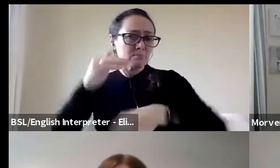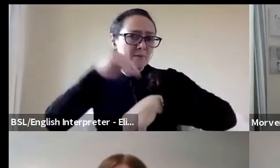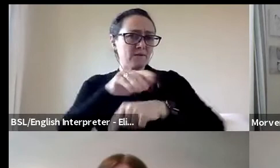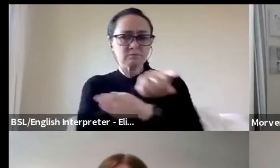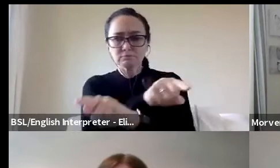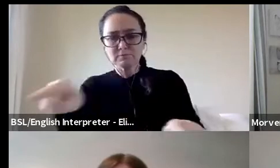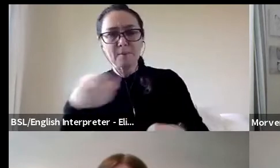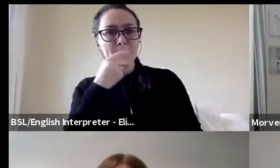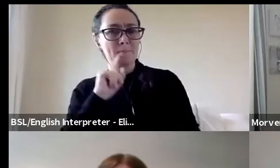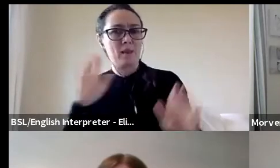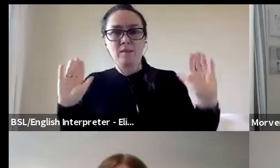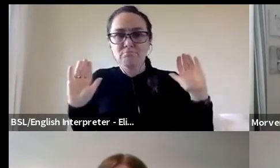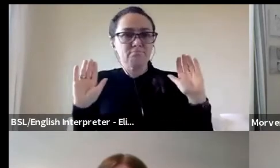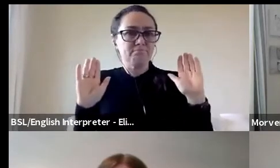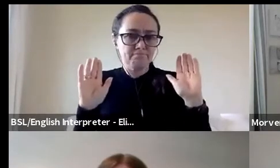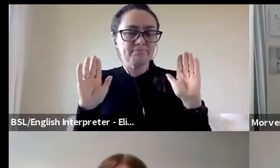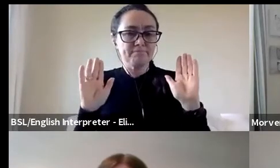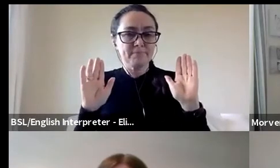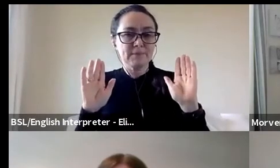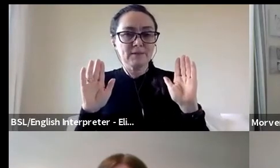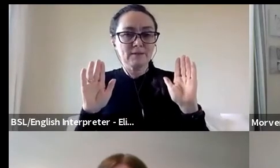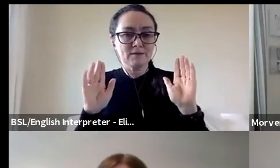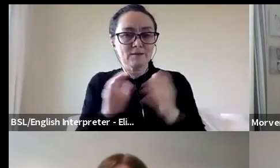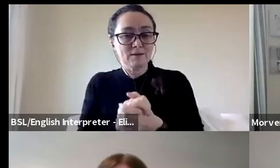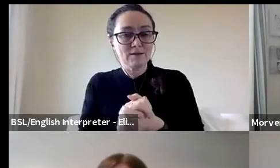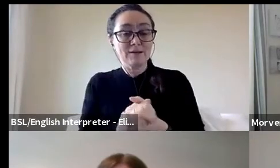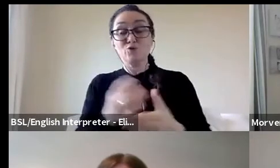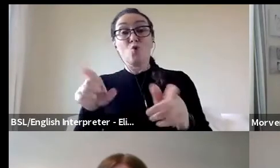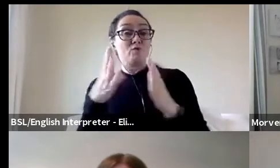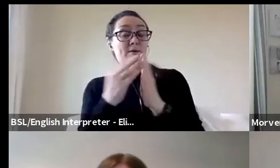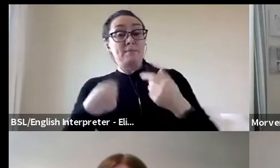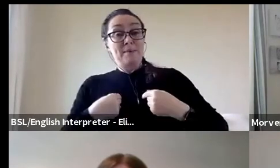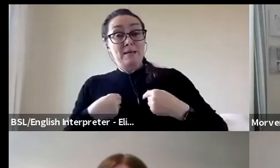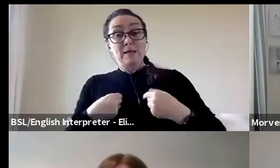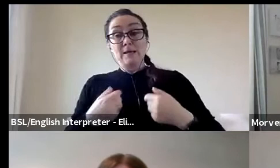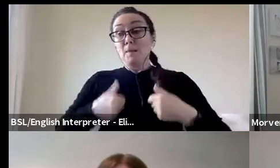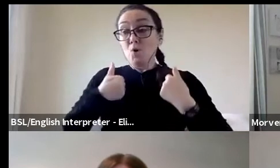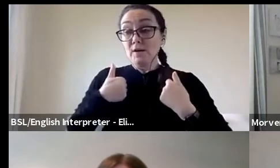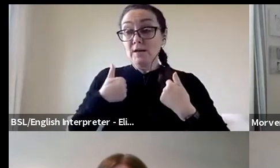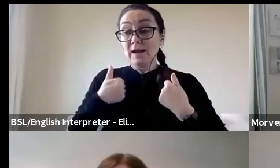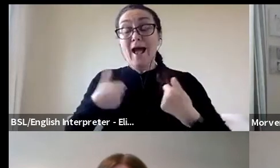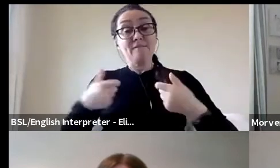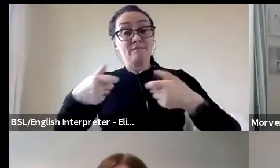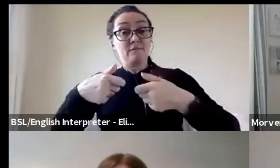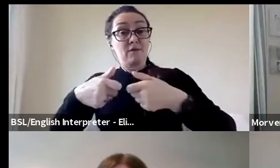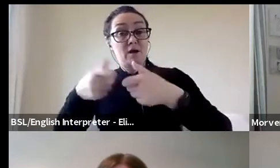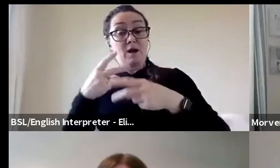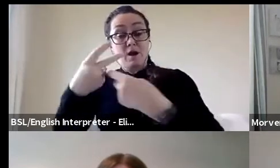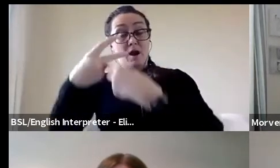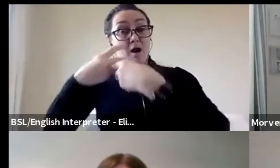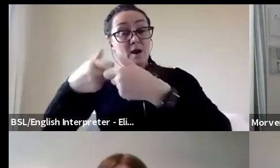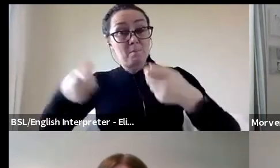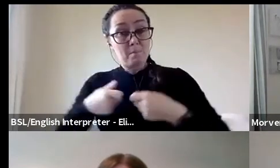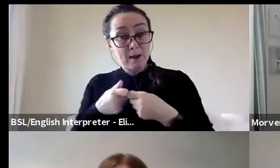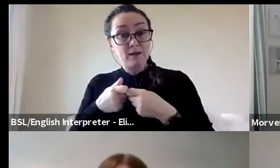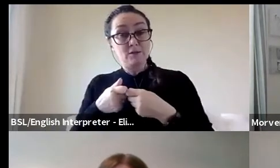Without my care package, without somebody coming in the morning to help me, I wouldn't be here. I'd be here in my pajamas. So it's sometimes the small